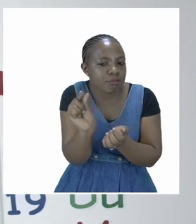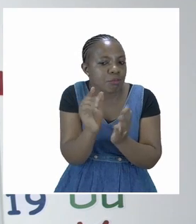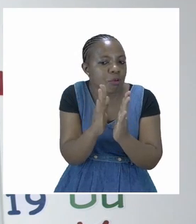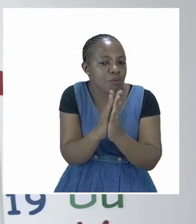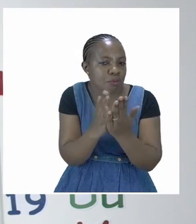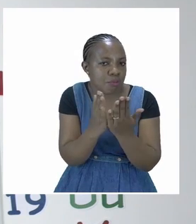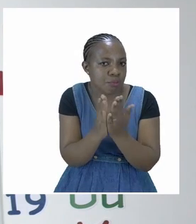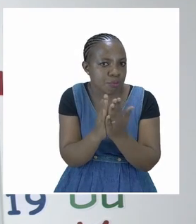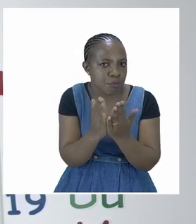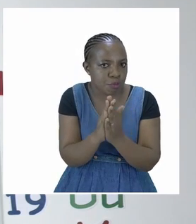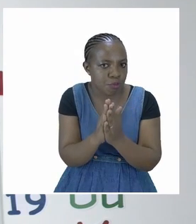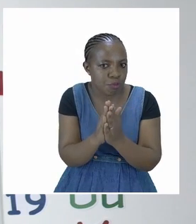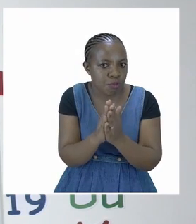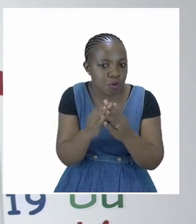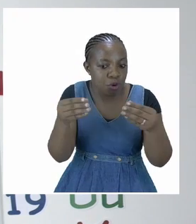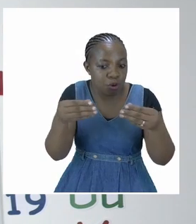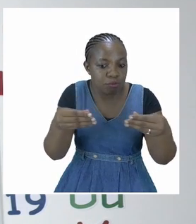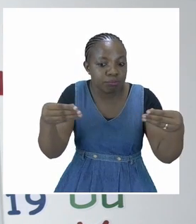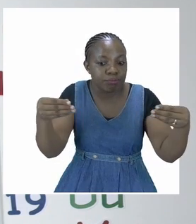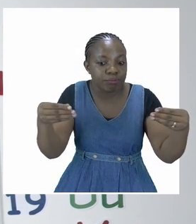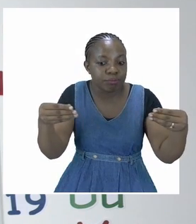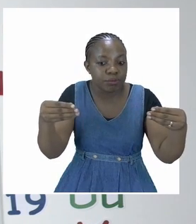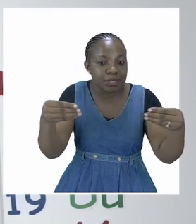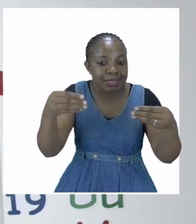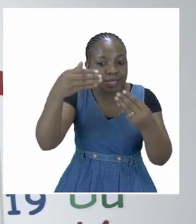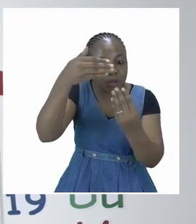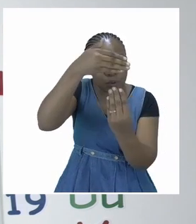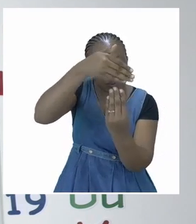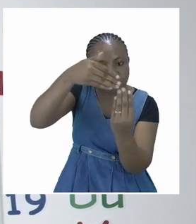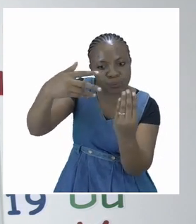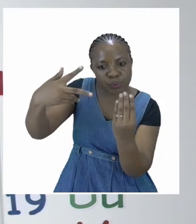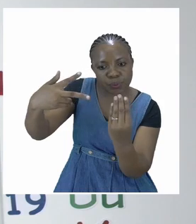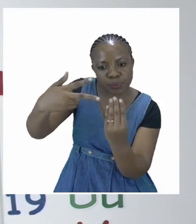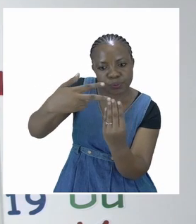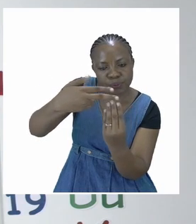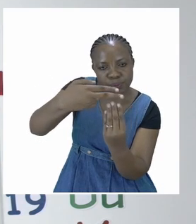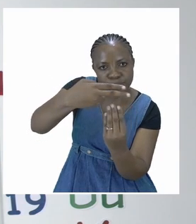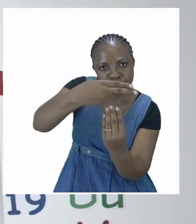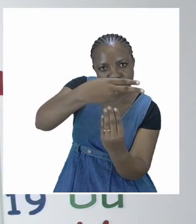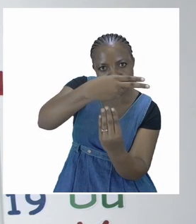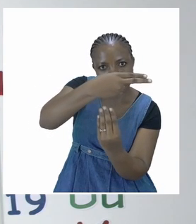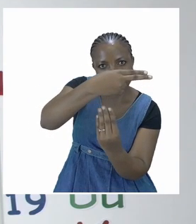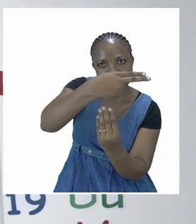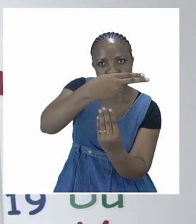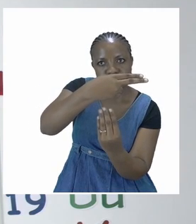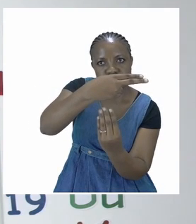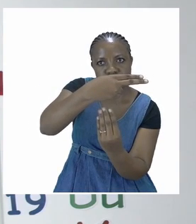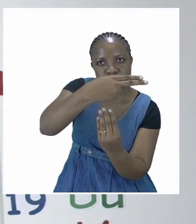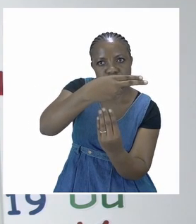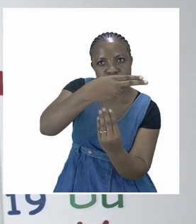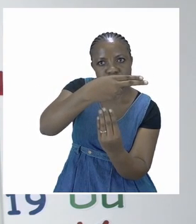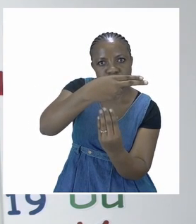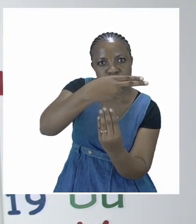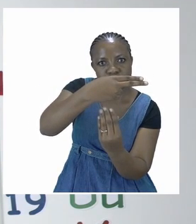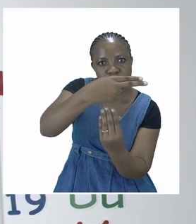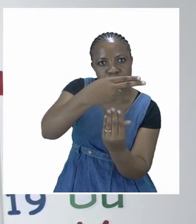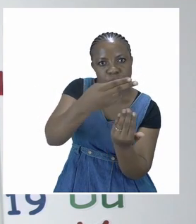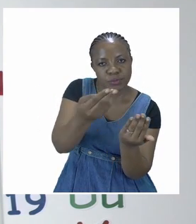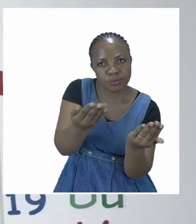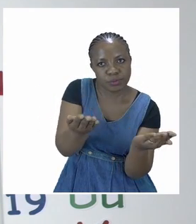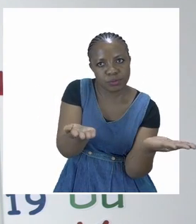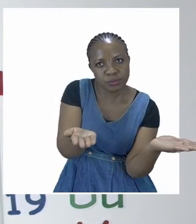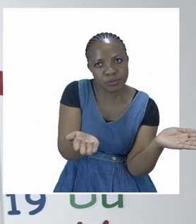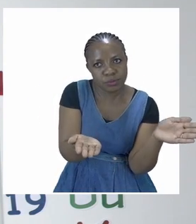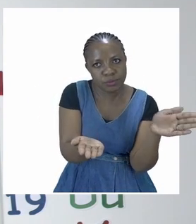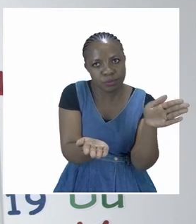booklet. Please cut the top of the lesson booklet with a pair of scissors and fold